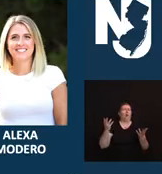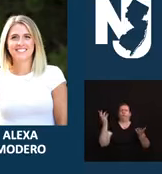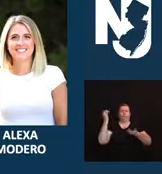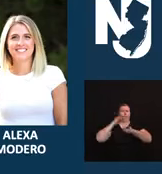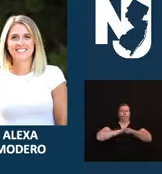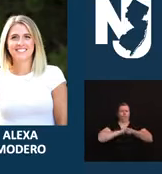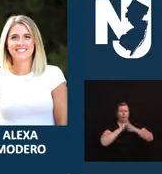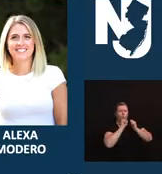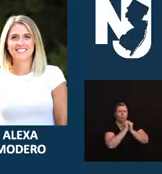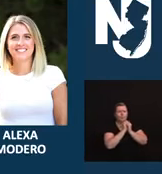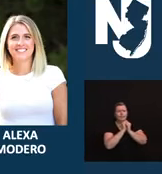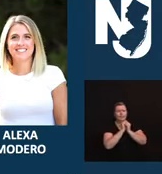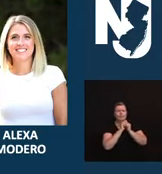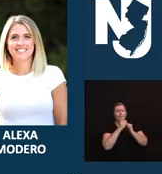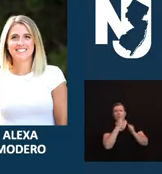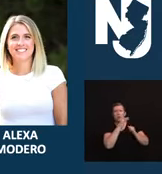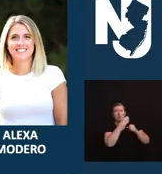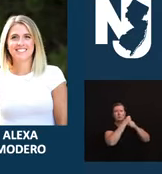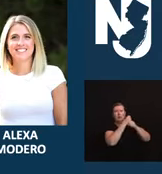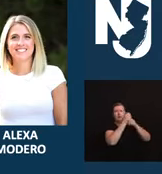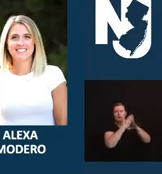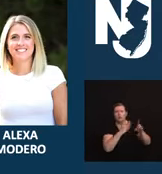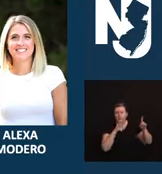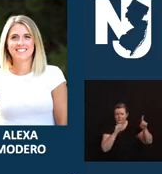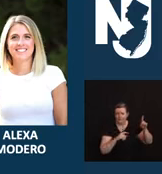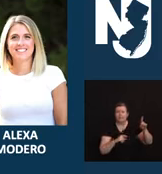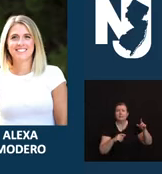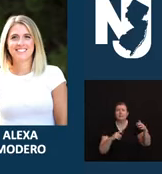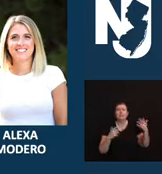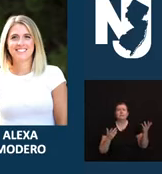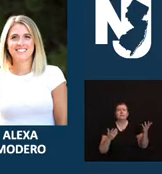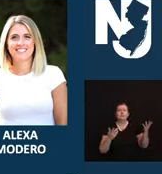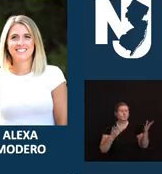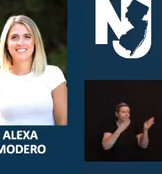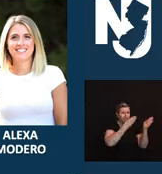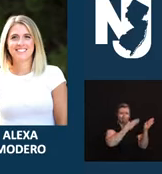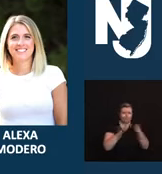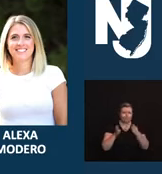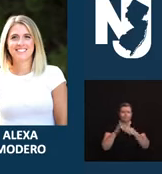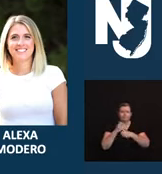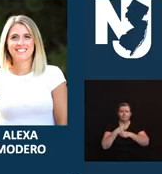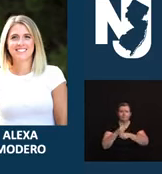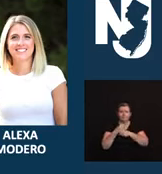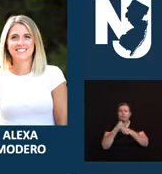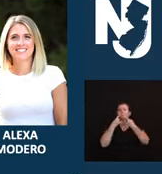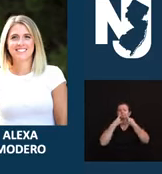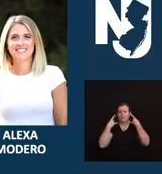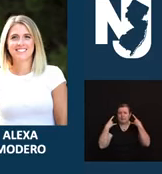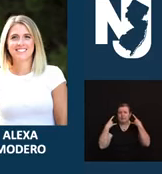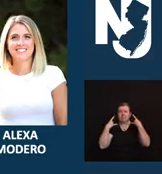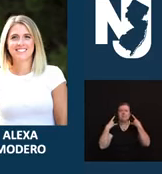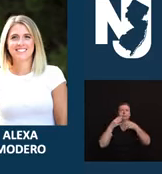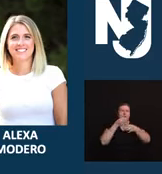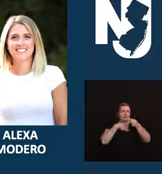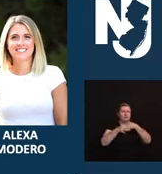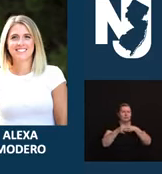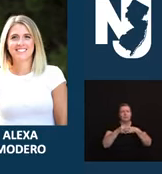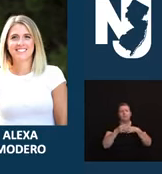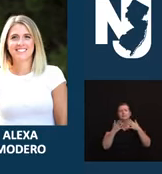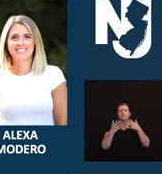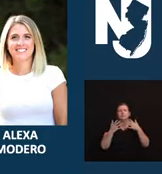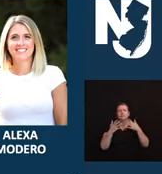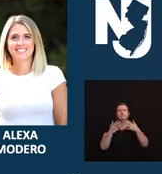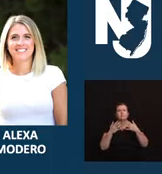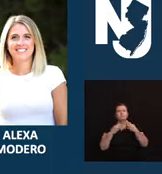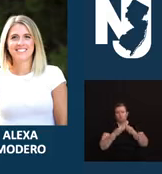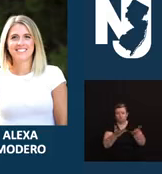their short-term manufacturing focus to creating surgical masks and distributing them across New Jersey and New